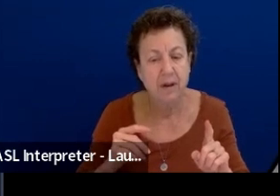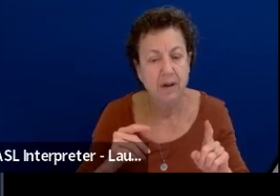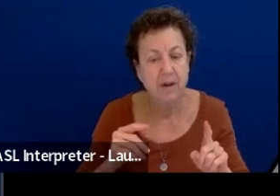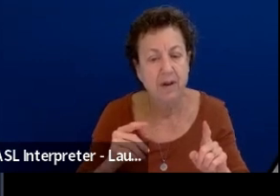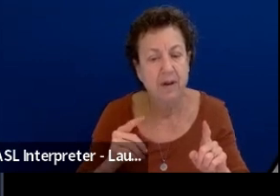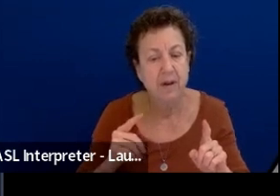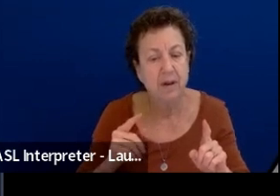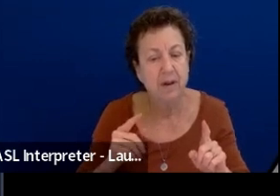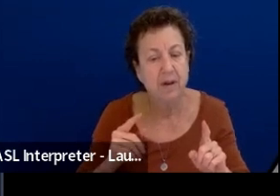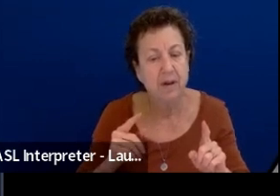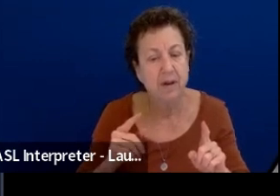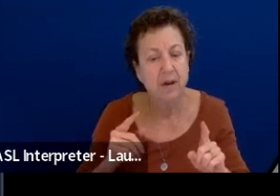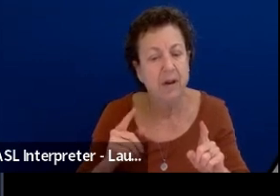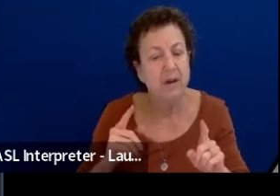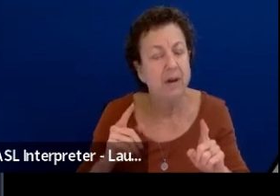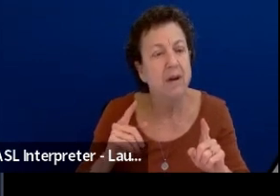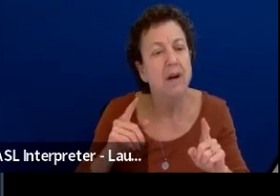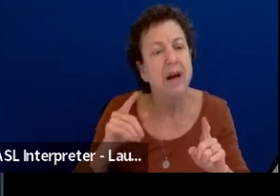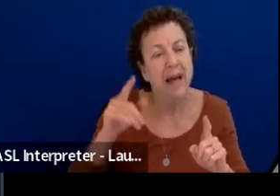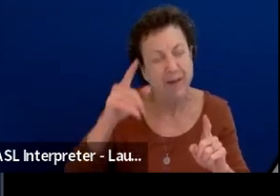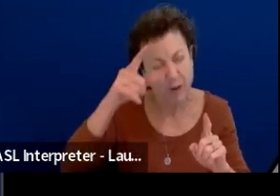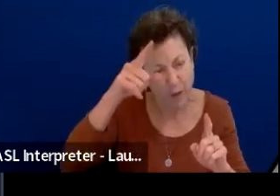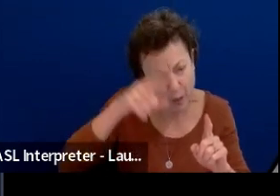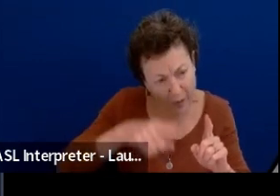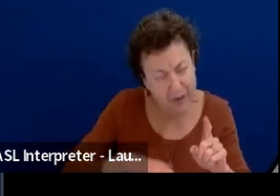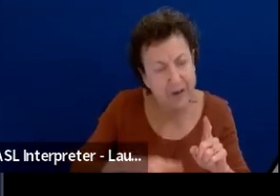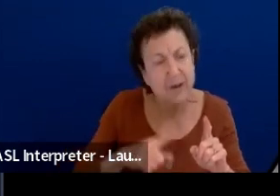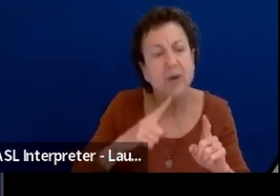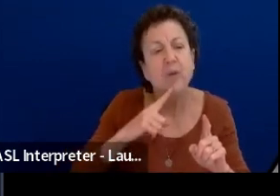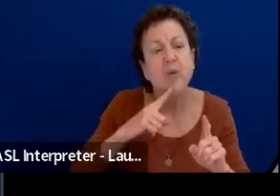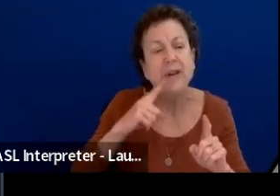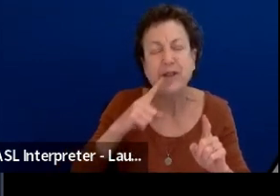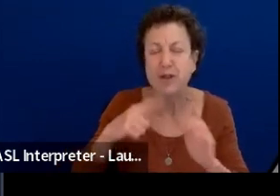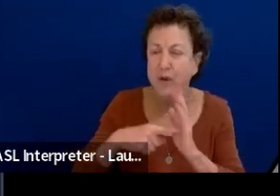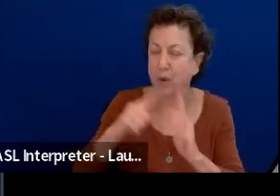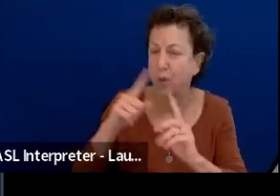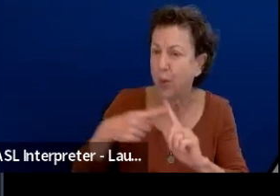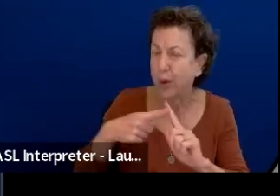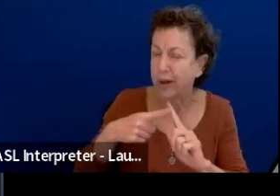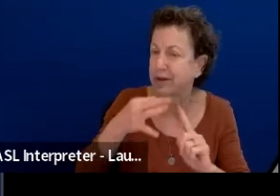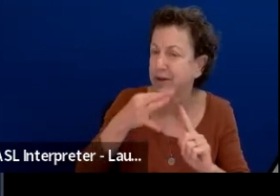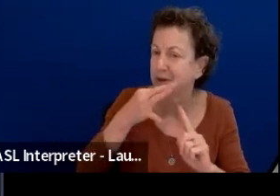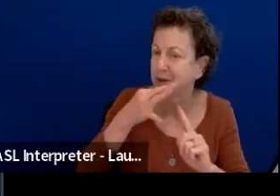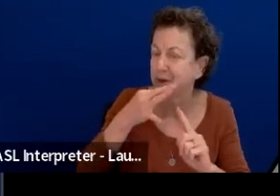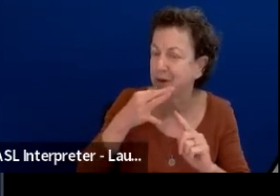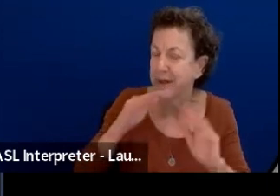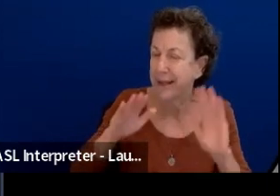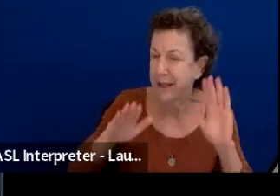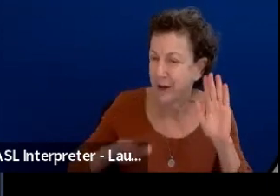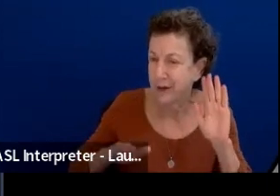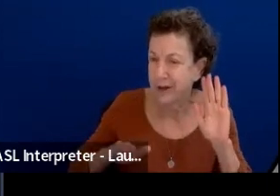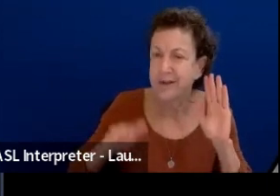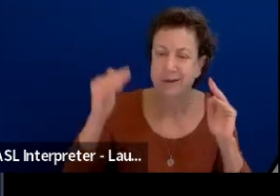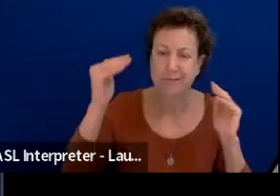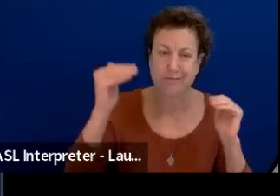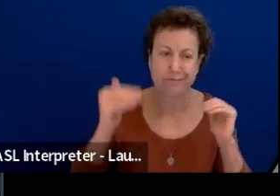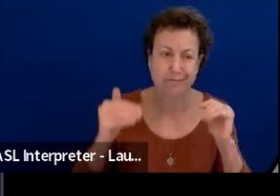schedule of all the upcoming hearings that'll be coming up.